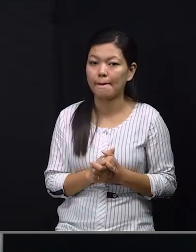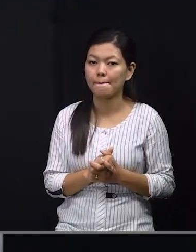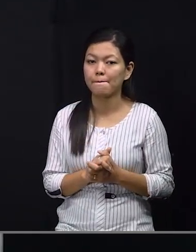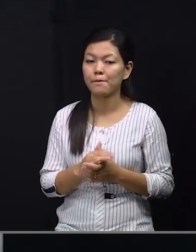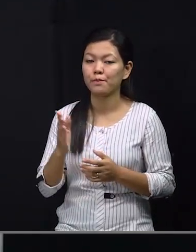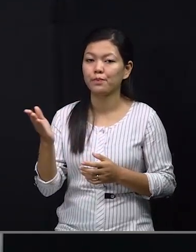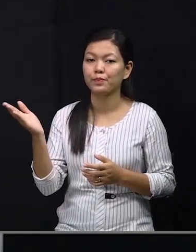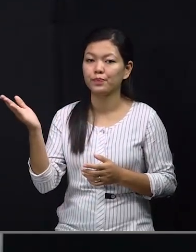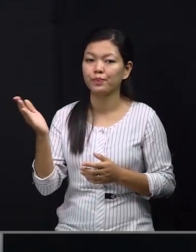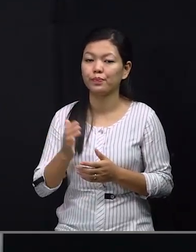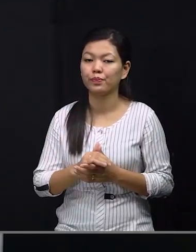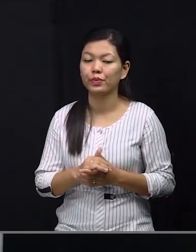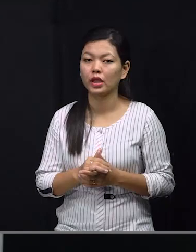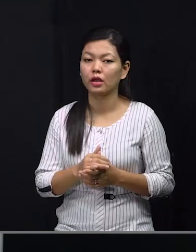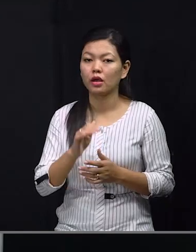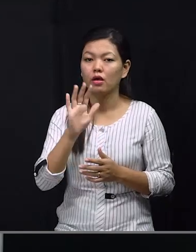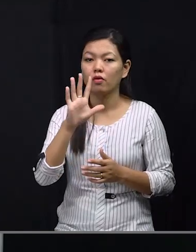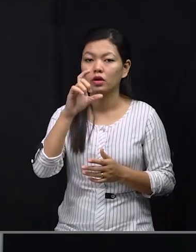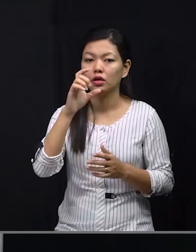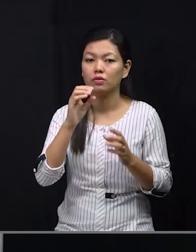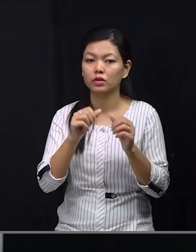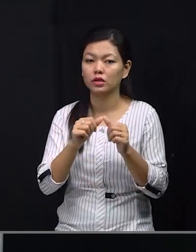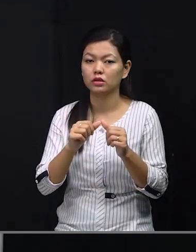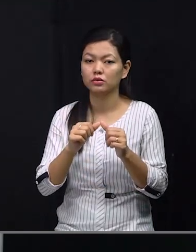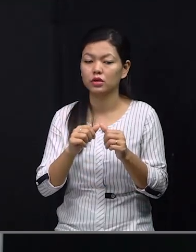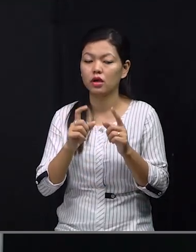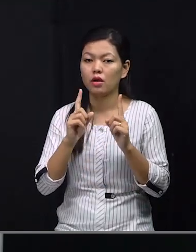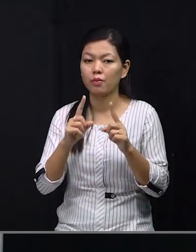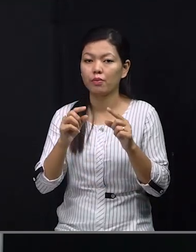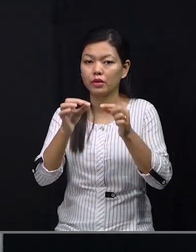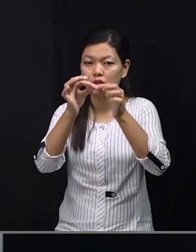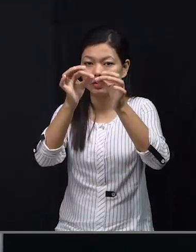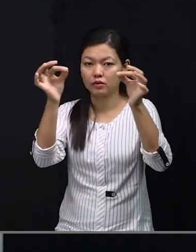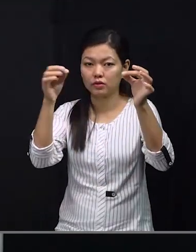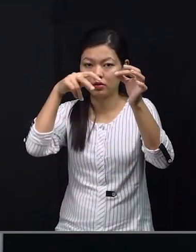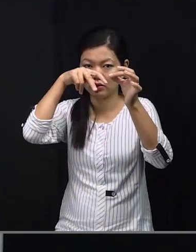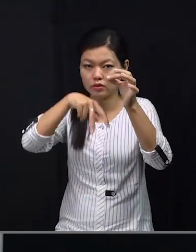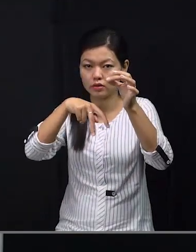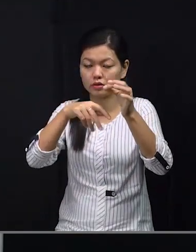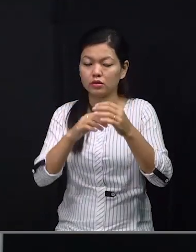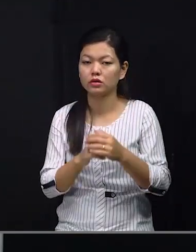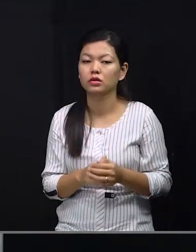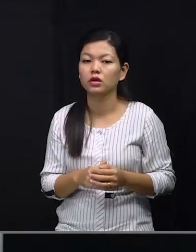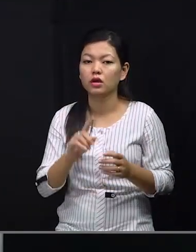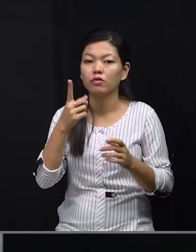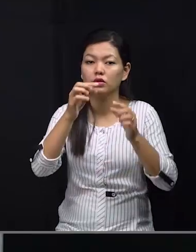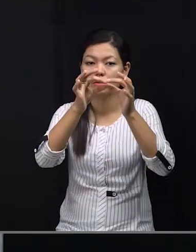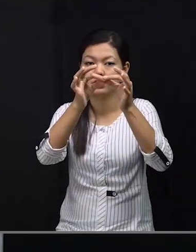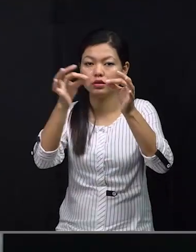Here also we have 5 carbon atoms, but here branching has taken place, branching on one side. Then in another